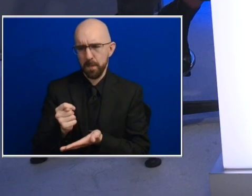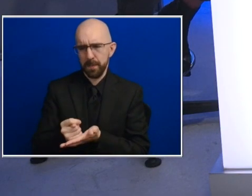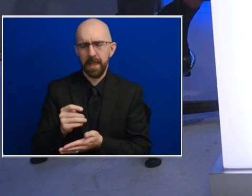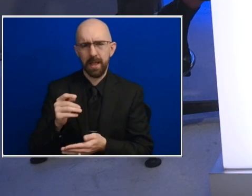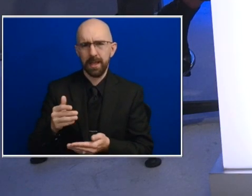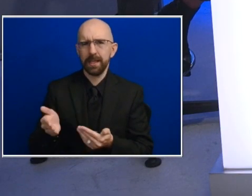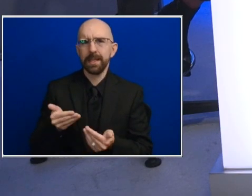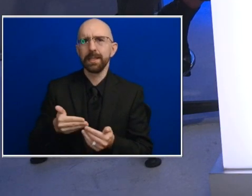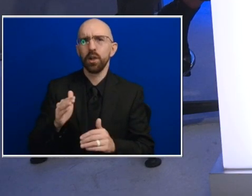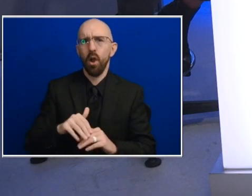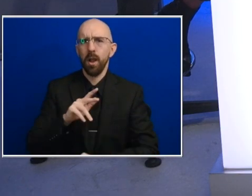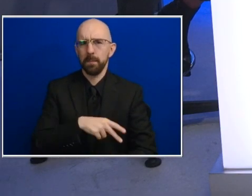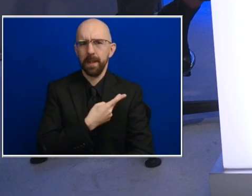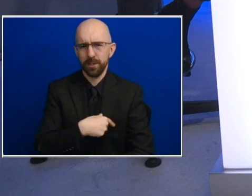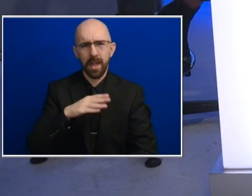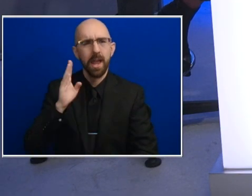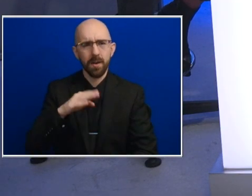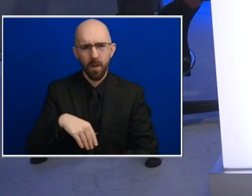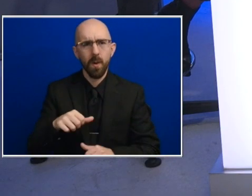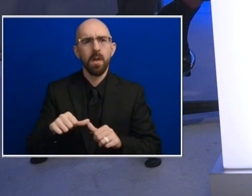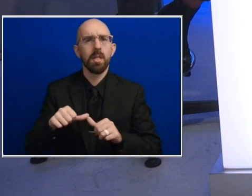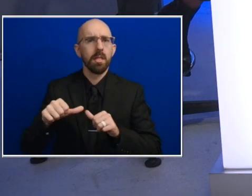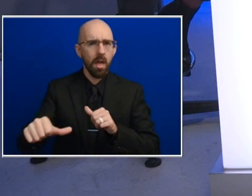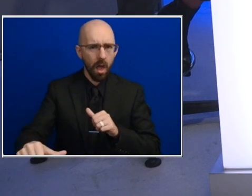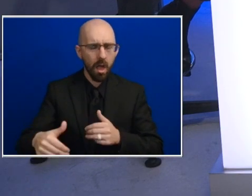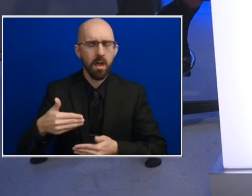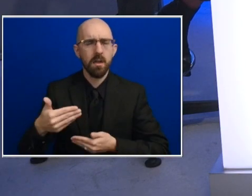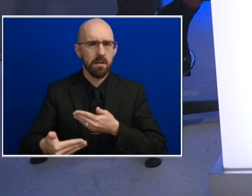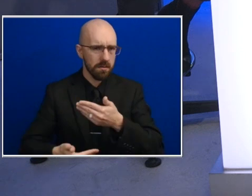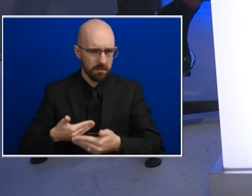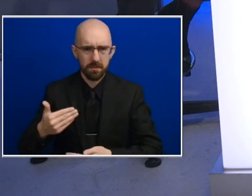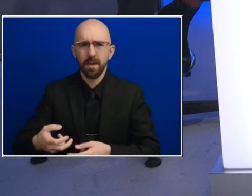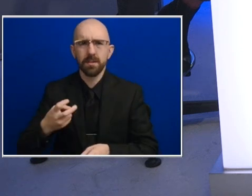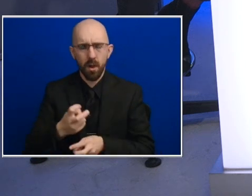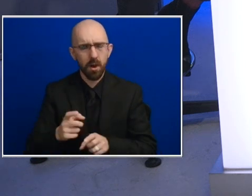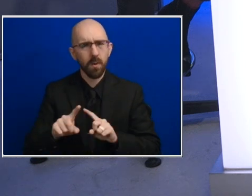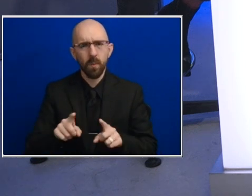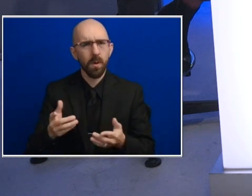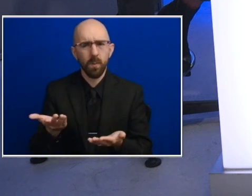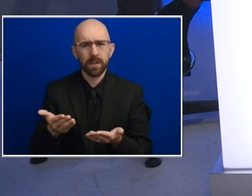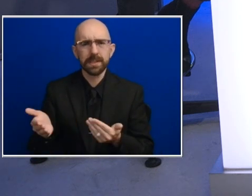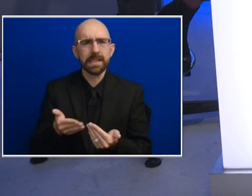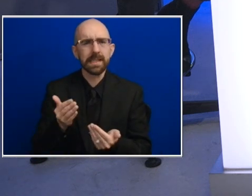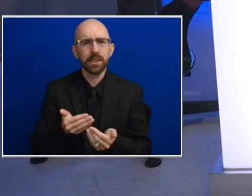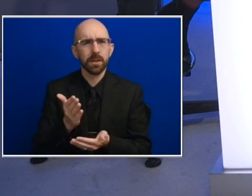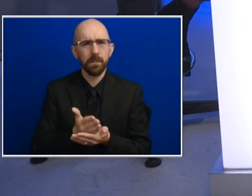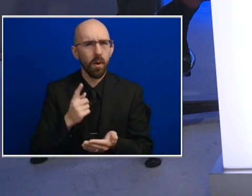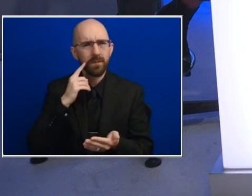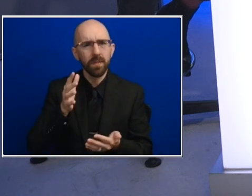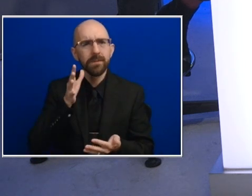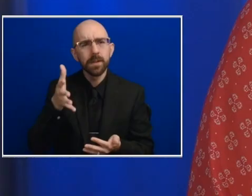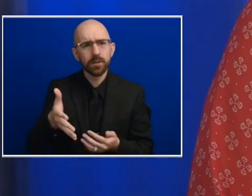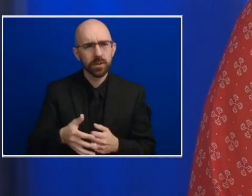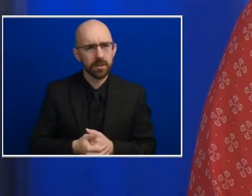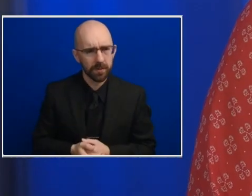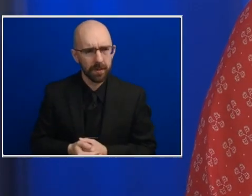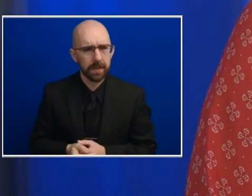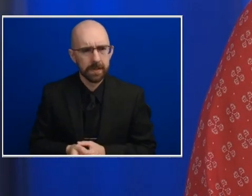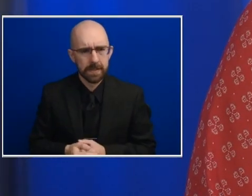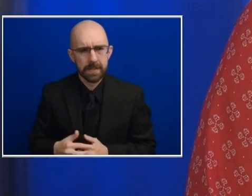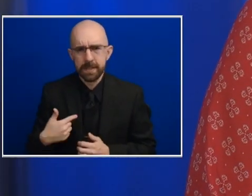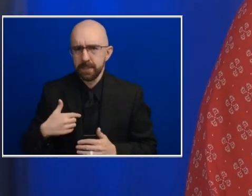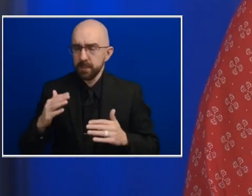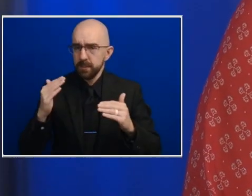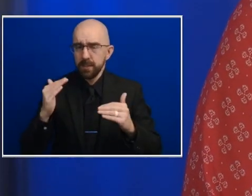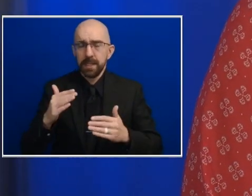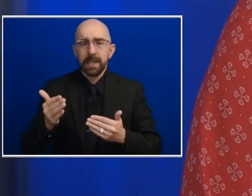I know that long and drawn out, it was really hard. What's the easier part maybe in the future? I anticipate the easier